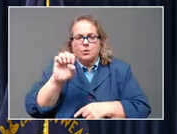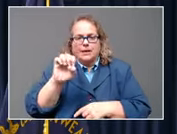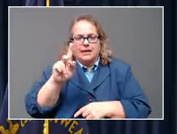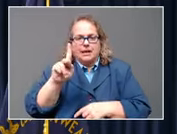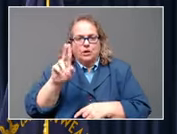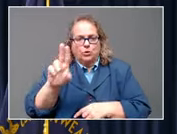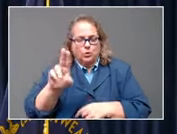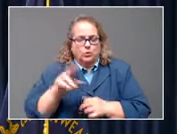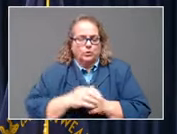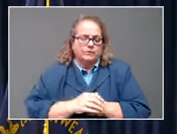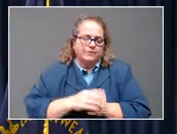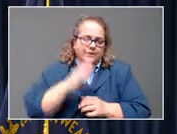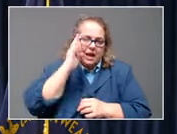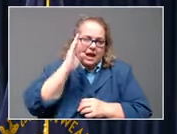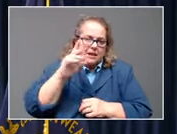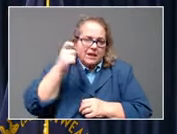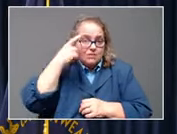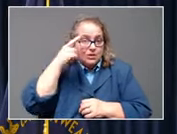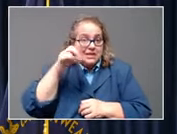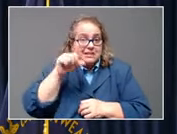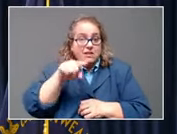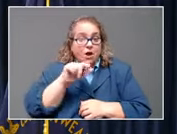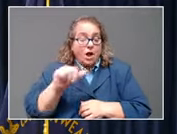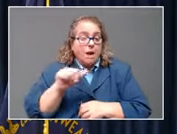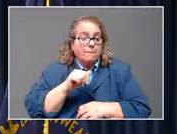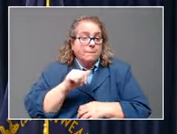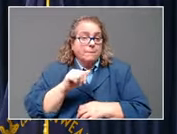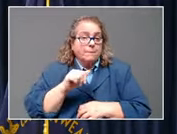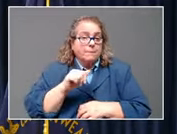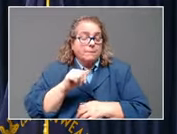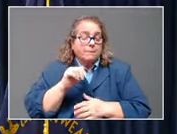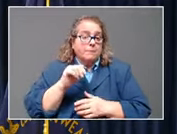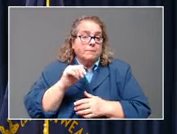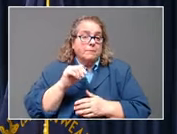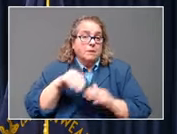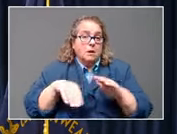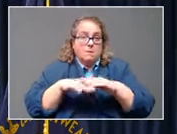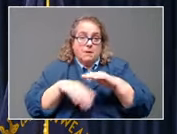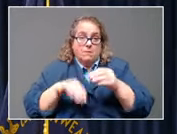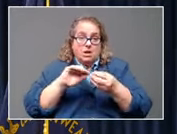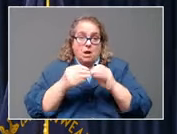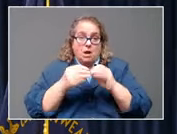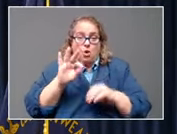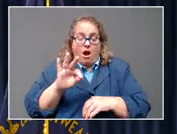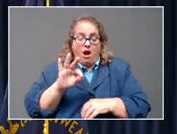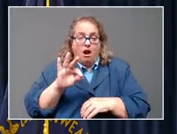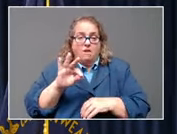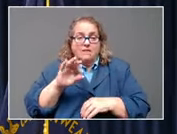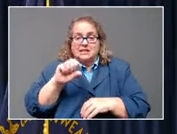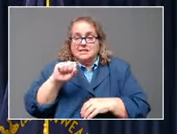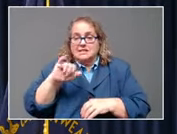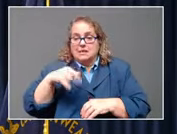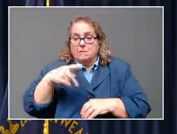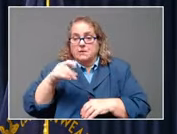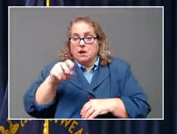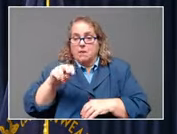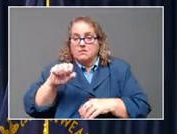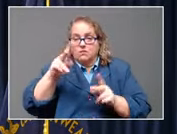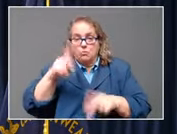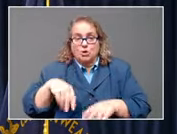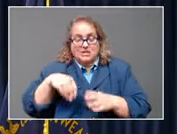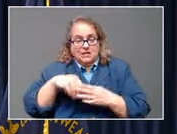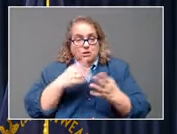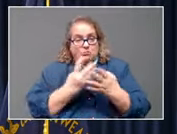Hi, Governor. Is there a minimum number of symptoms someone with COVID in a prison needs to have in order to